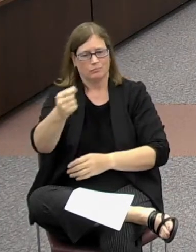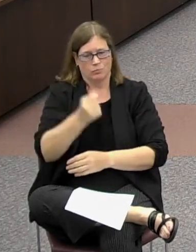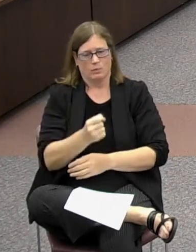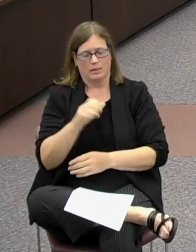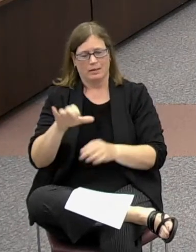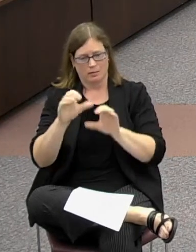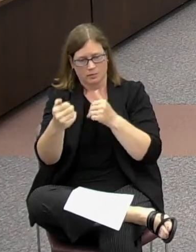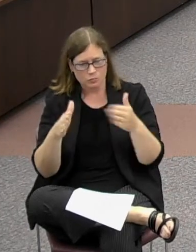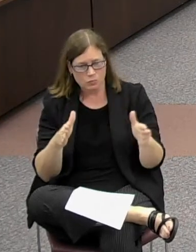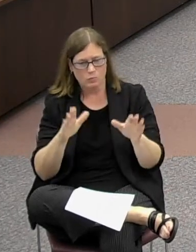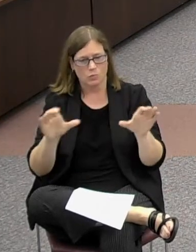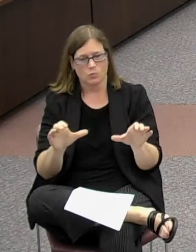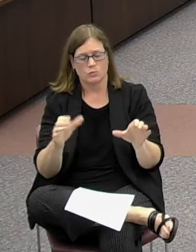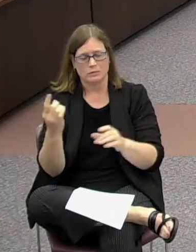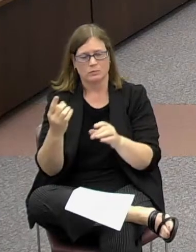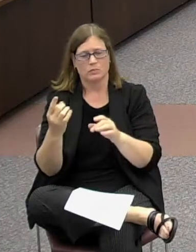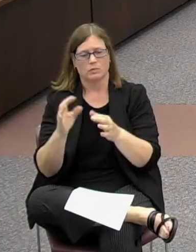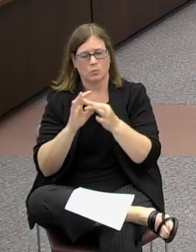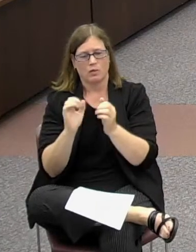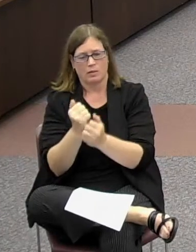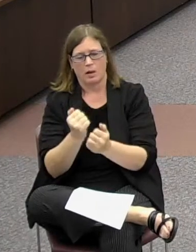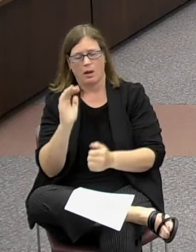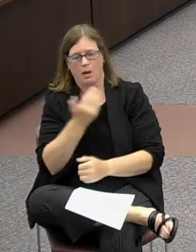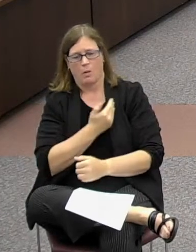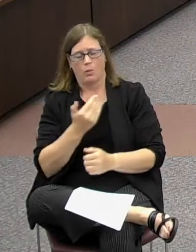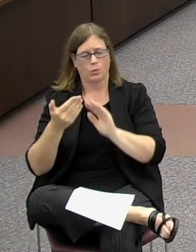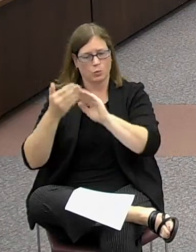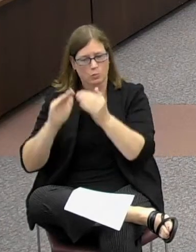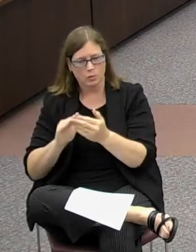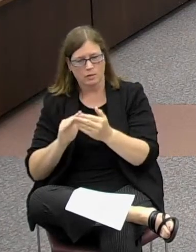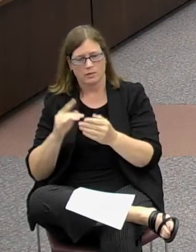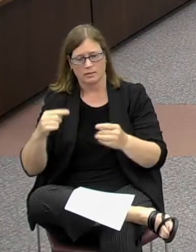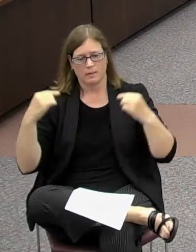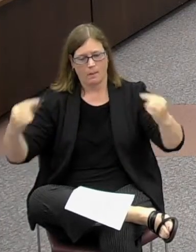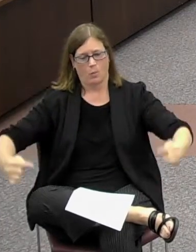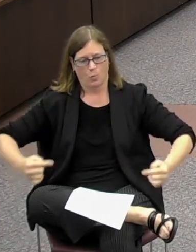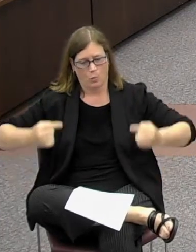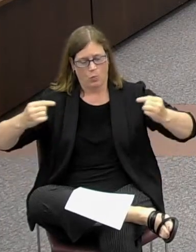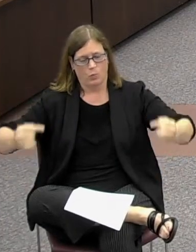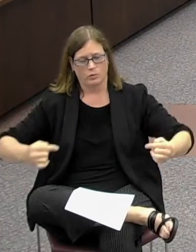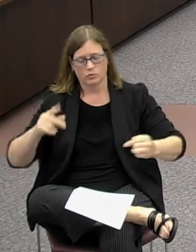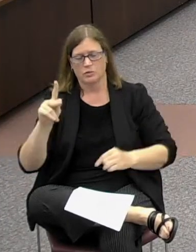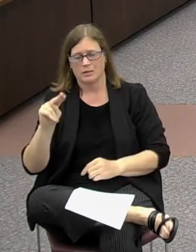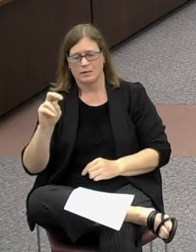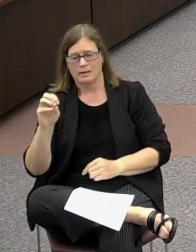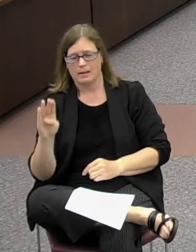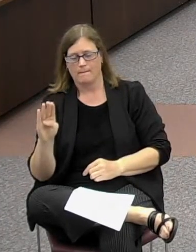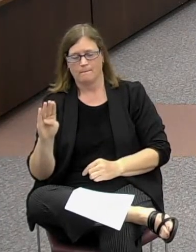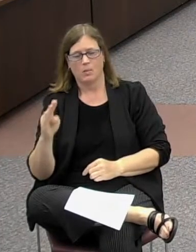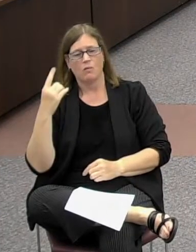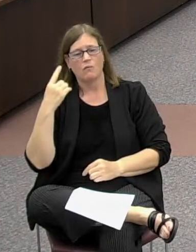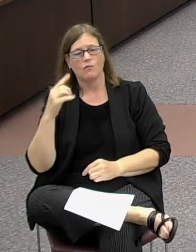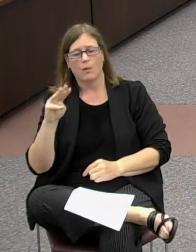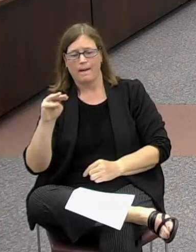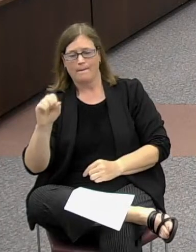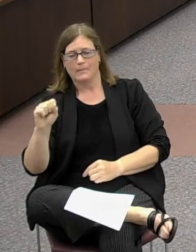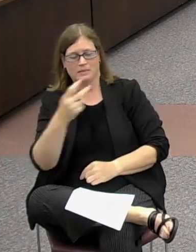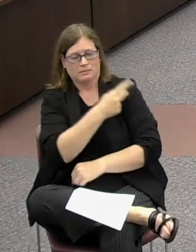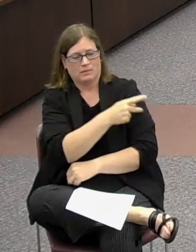but doing something to help our community. His class created a wheelchair knob specifically for an MS patient that was